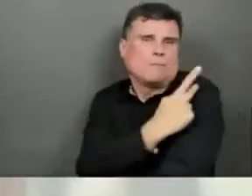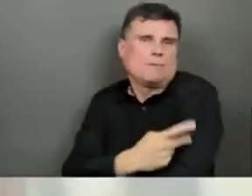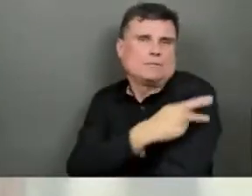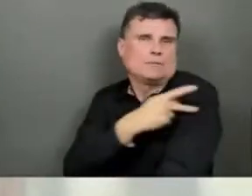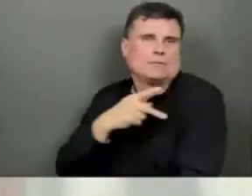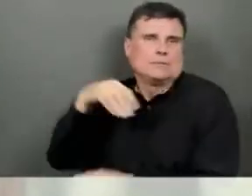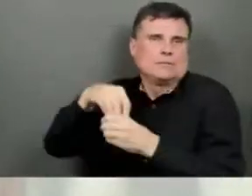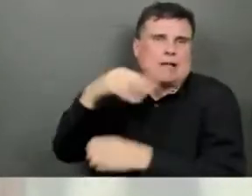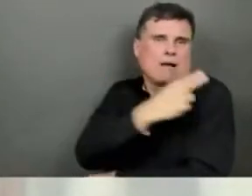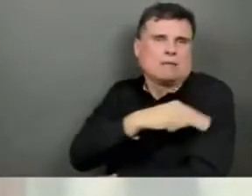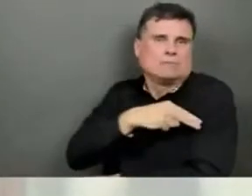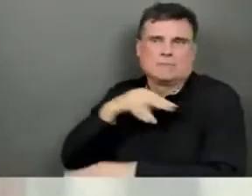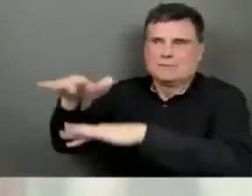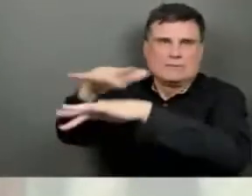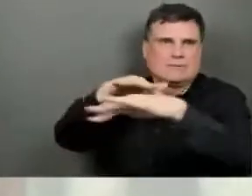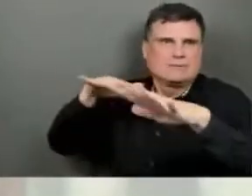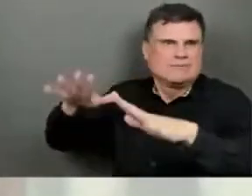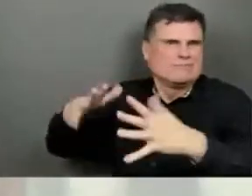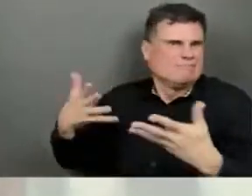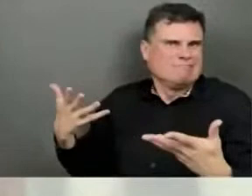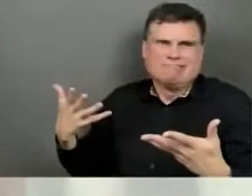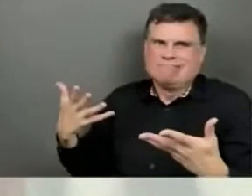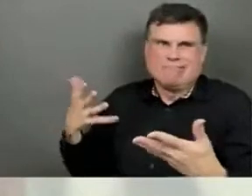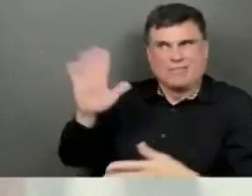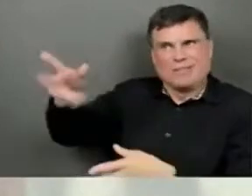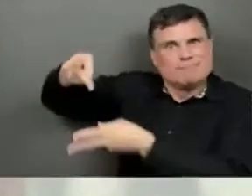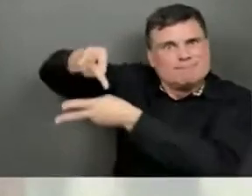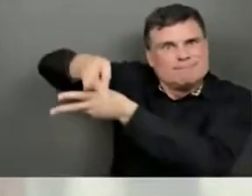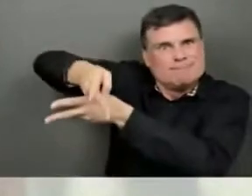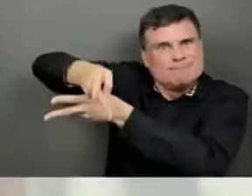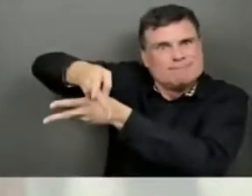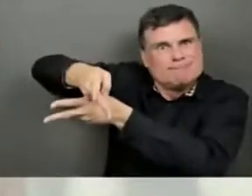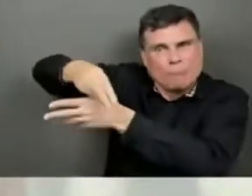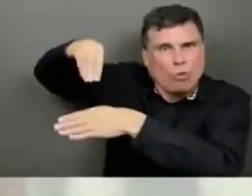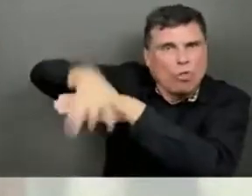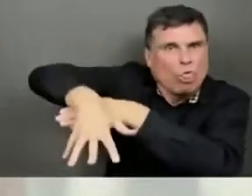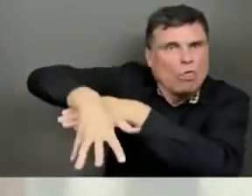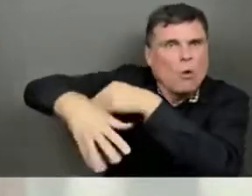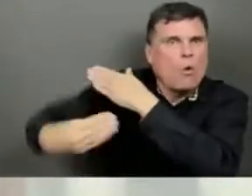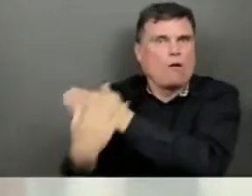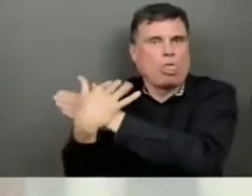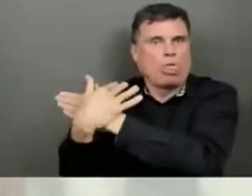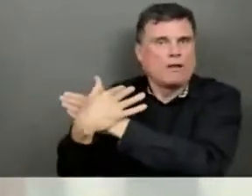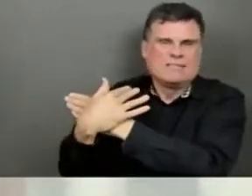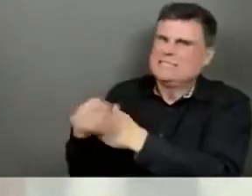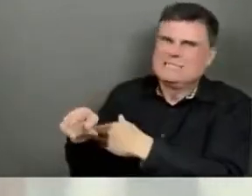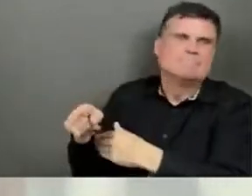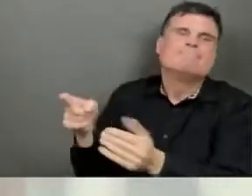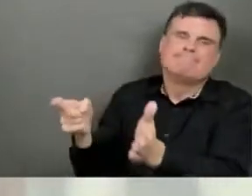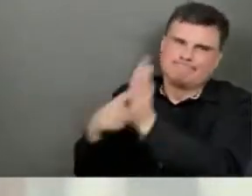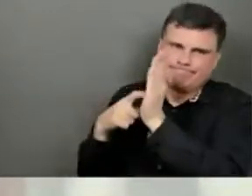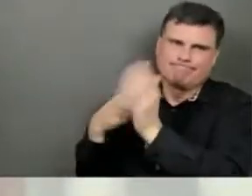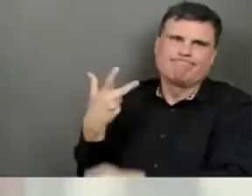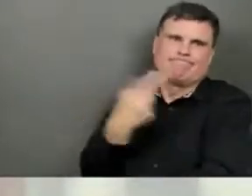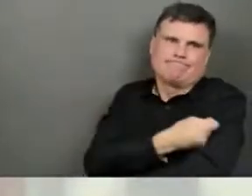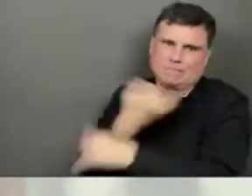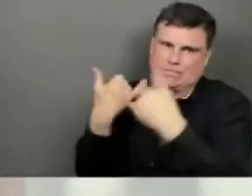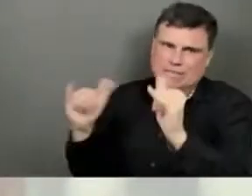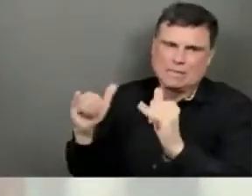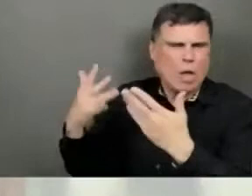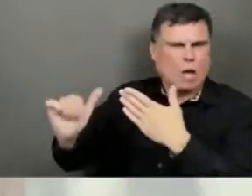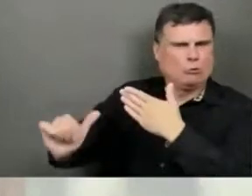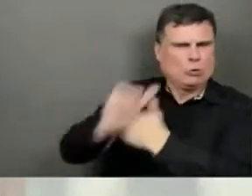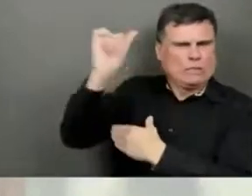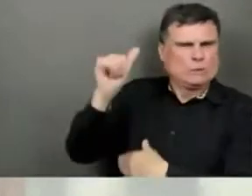remain in place as we are not yet through this respiratory season, and we're not yet out of that highest risk period for those most